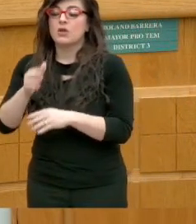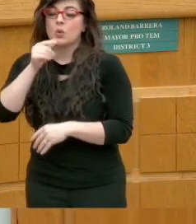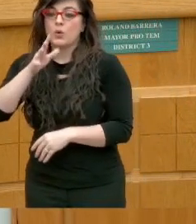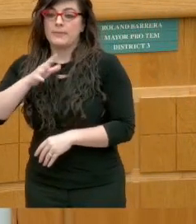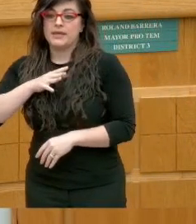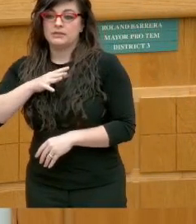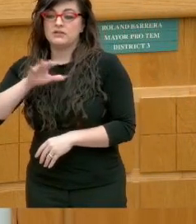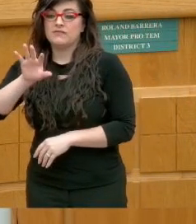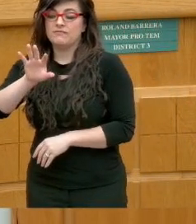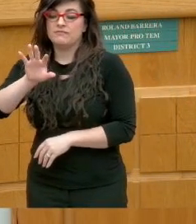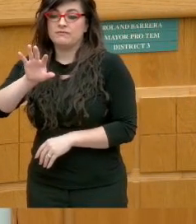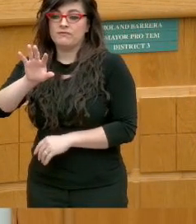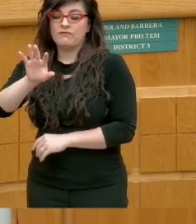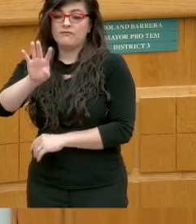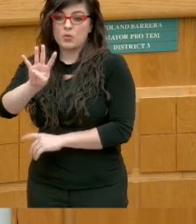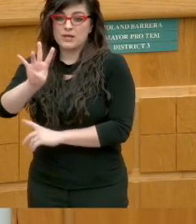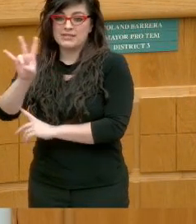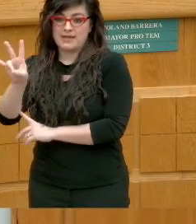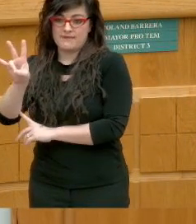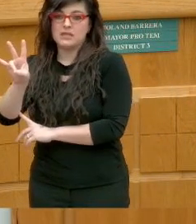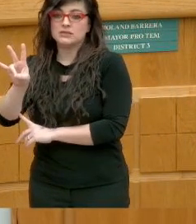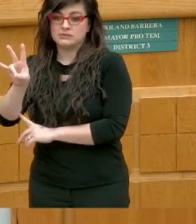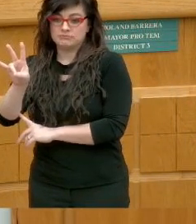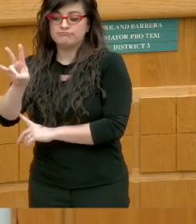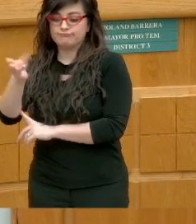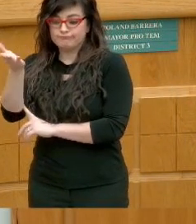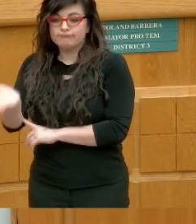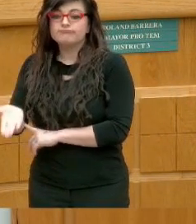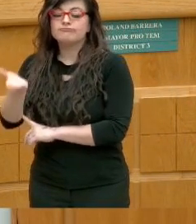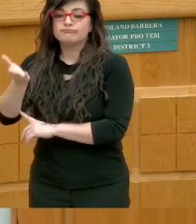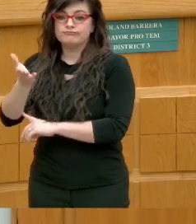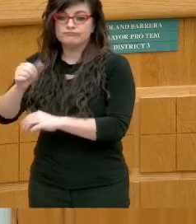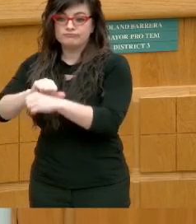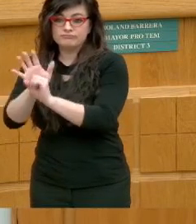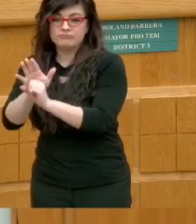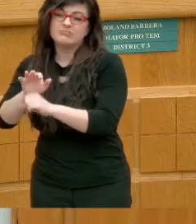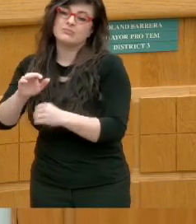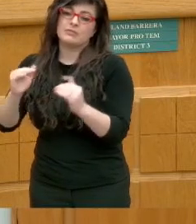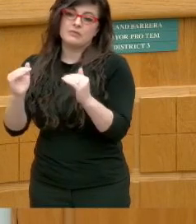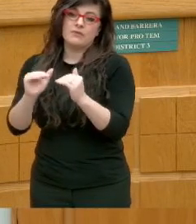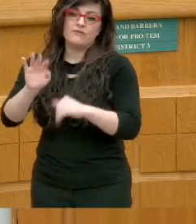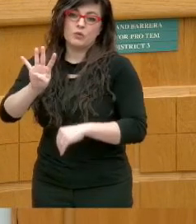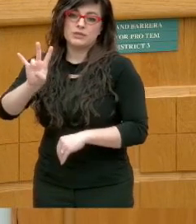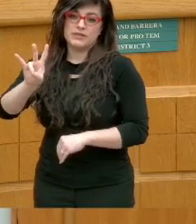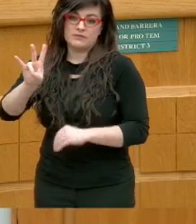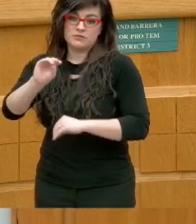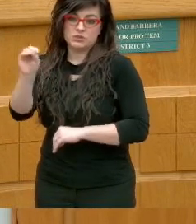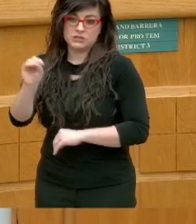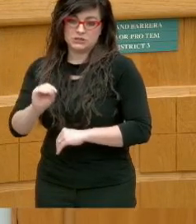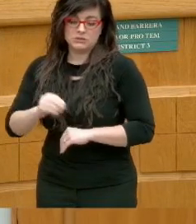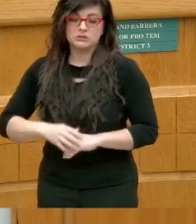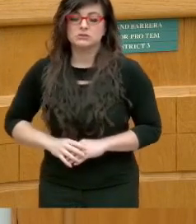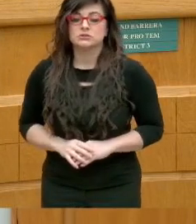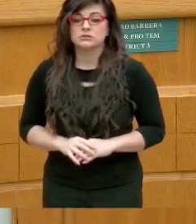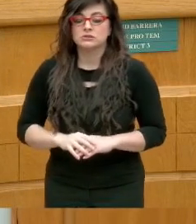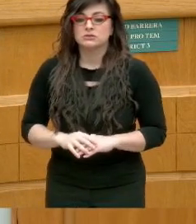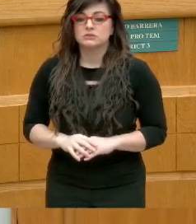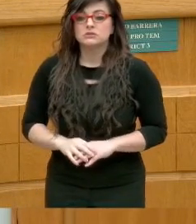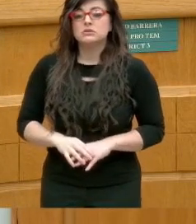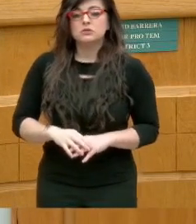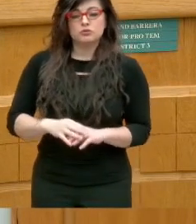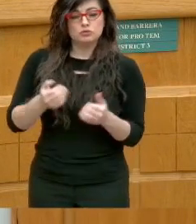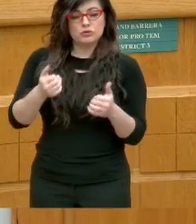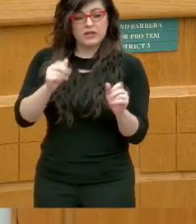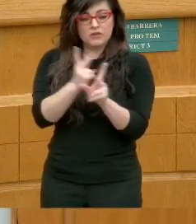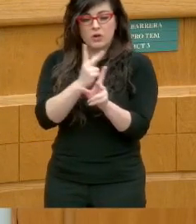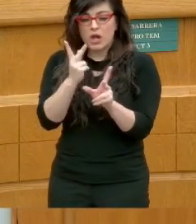are females that have been diagnosed with COVID over time. That's 47%. We look at the age distribution